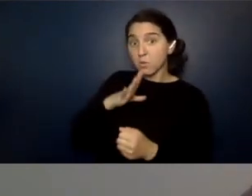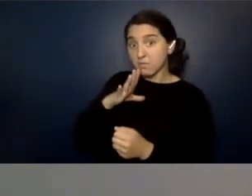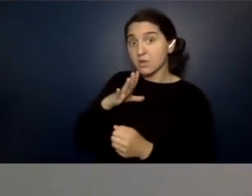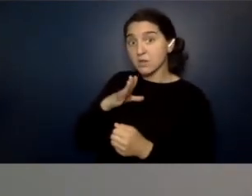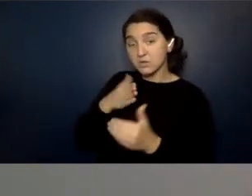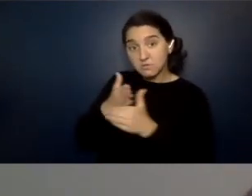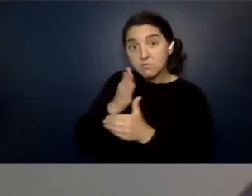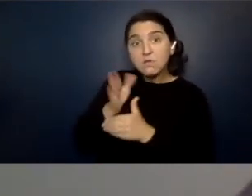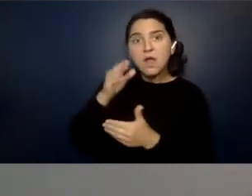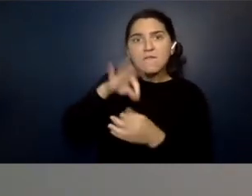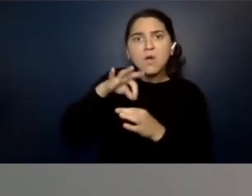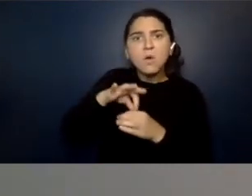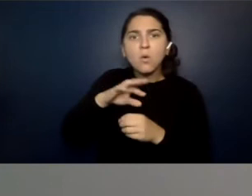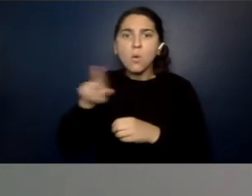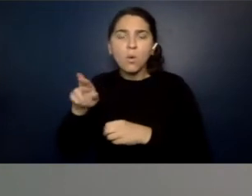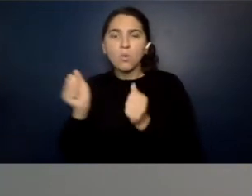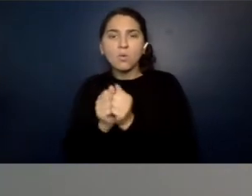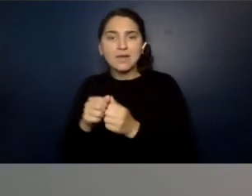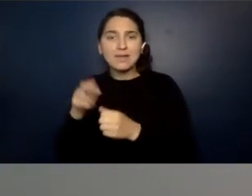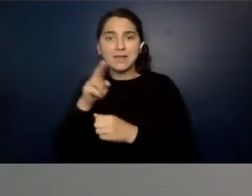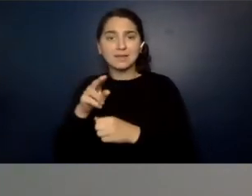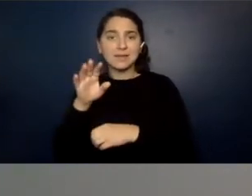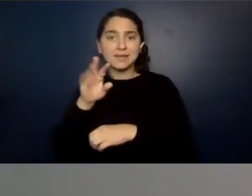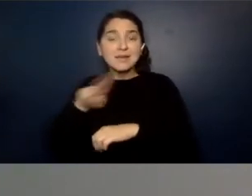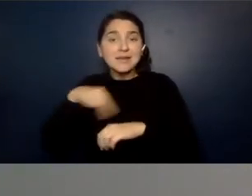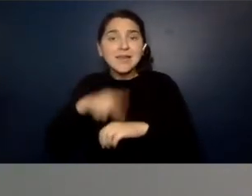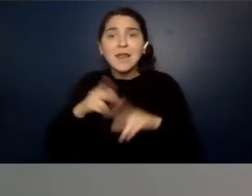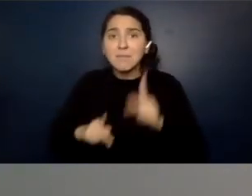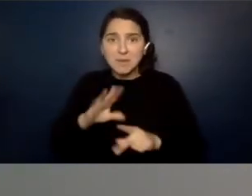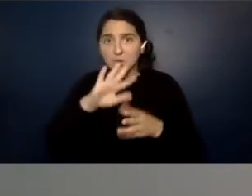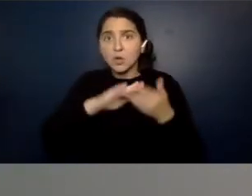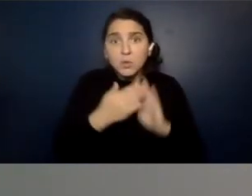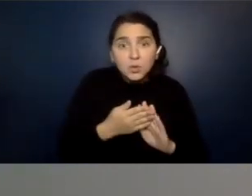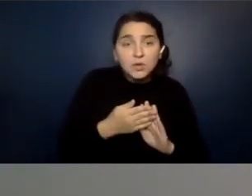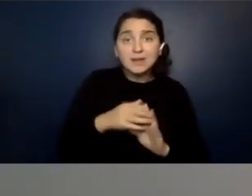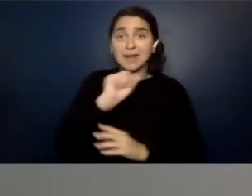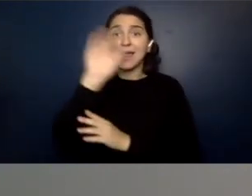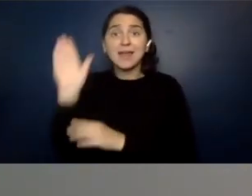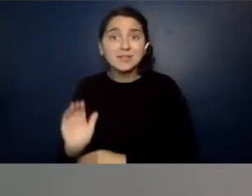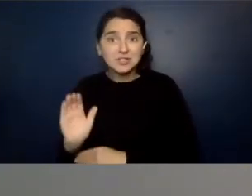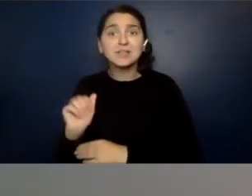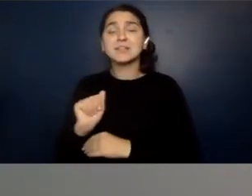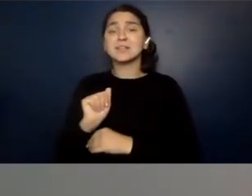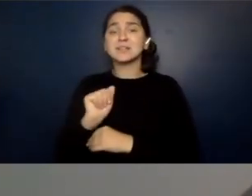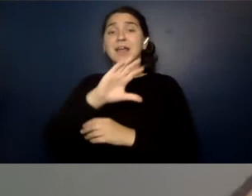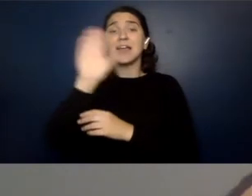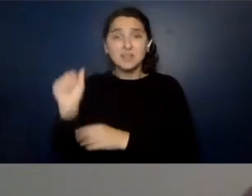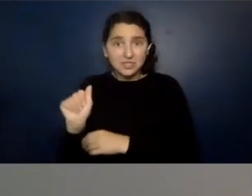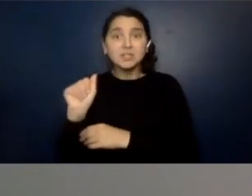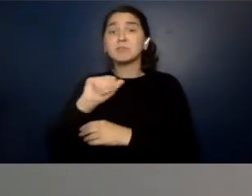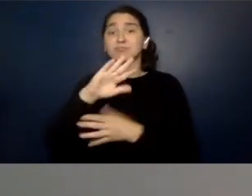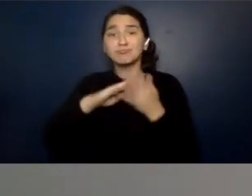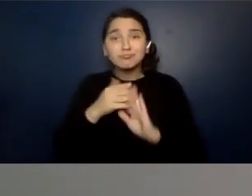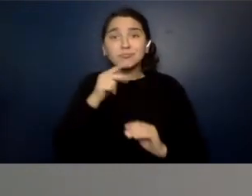movement, a movement we had at its core, I am a man. That was a fundamental